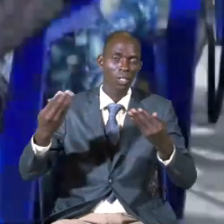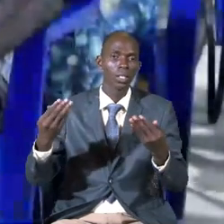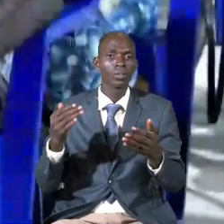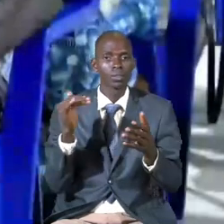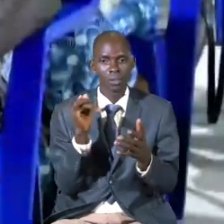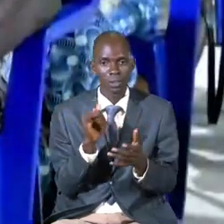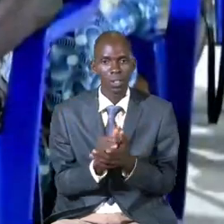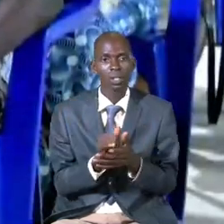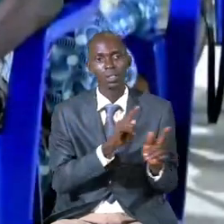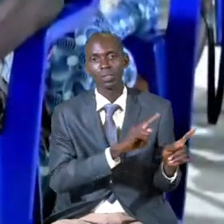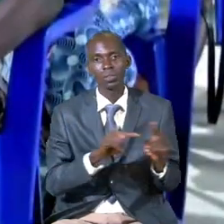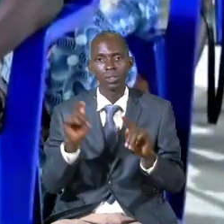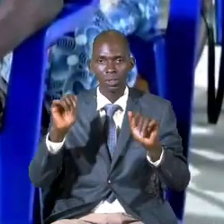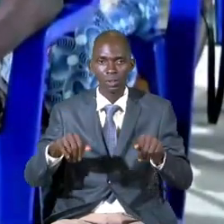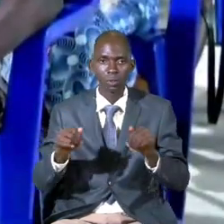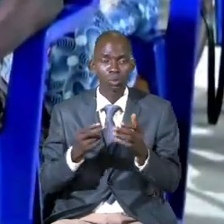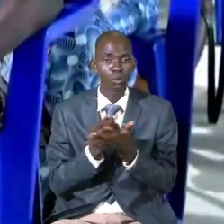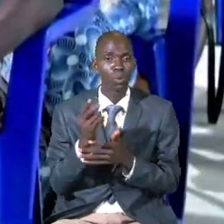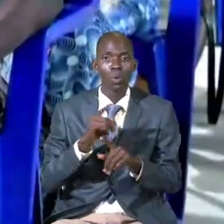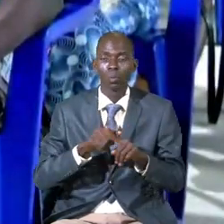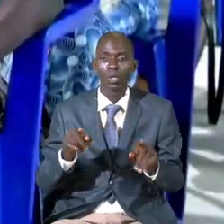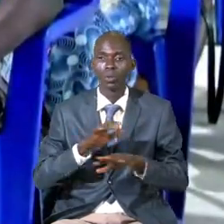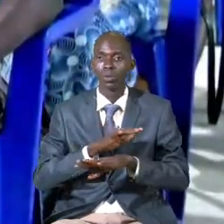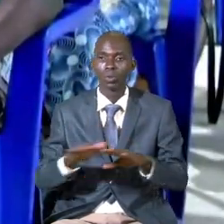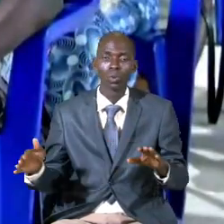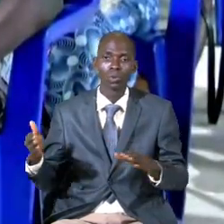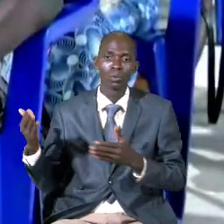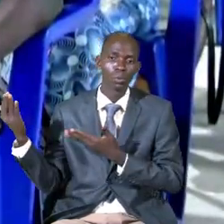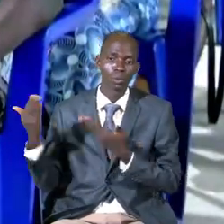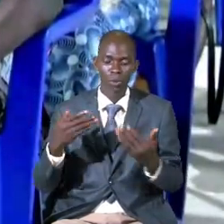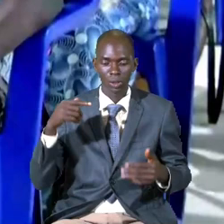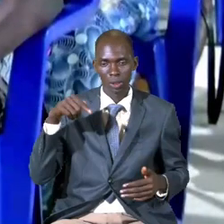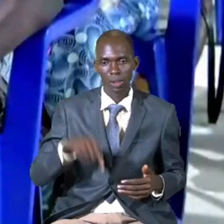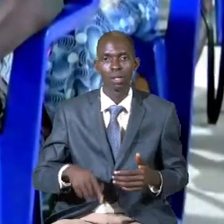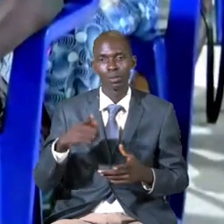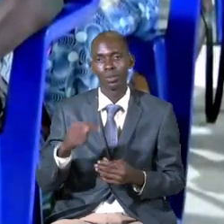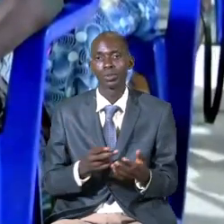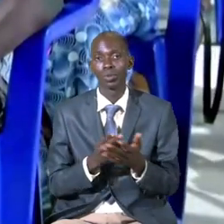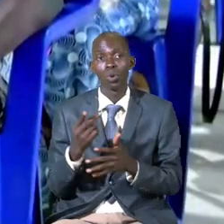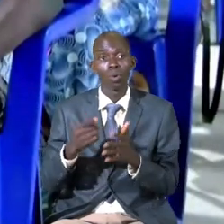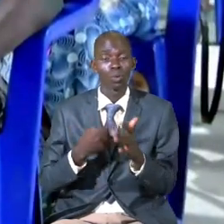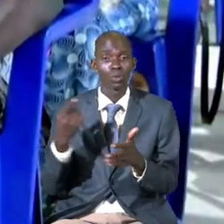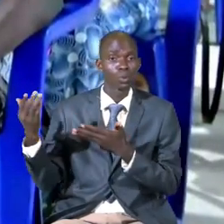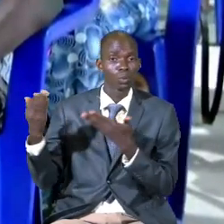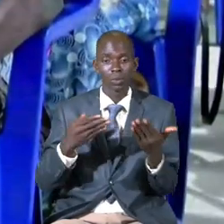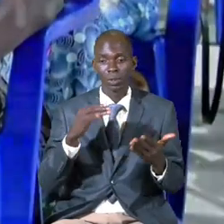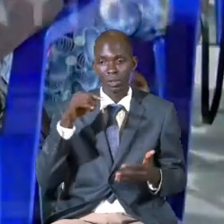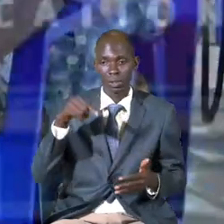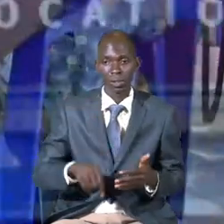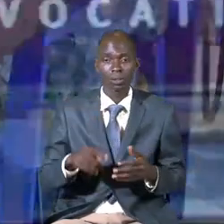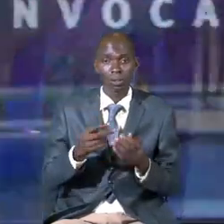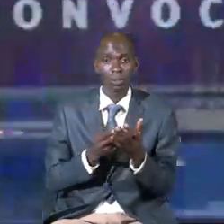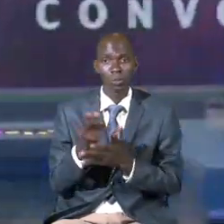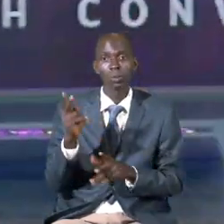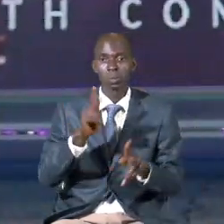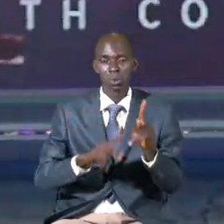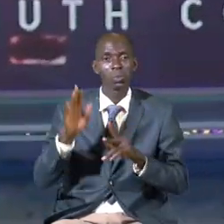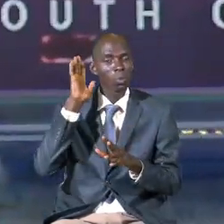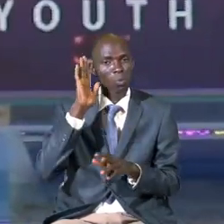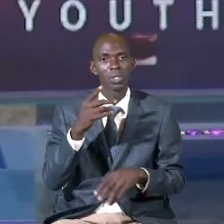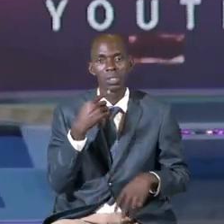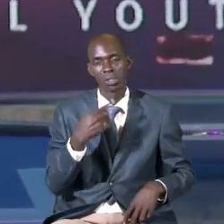don't transgress the transferable truth once you transgress is people can tell now you are not